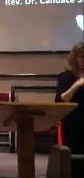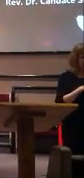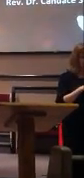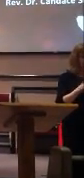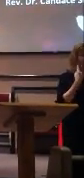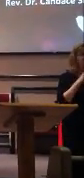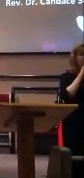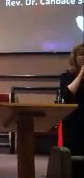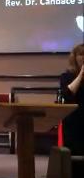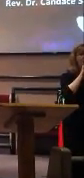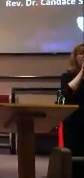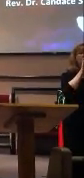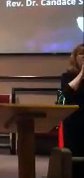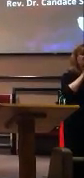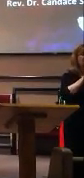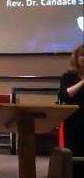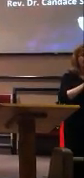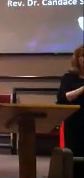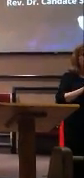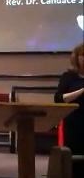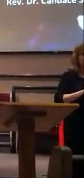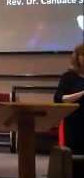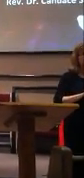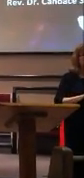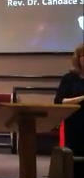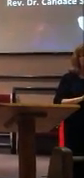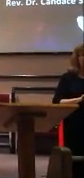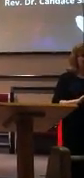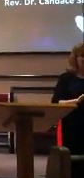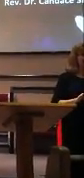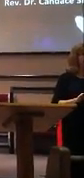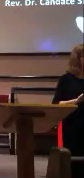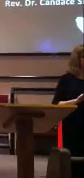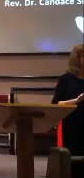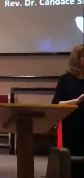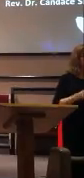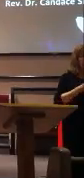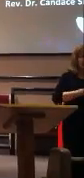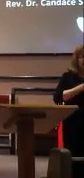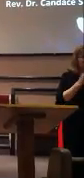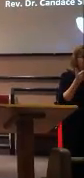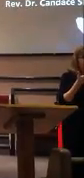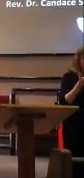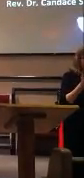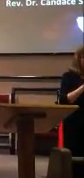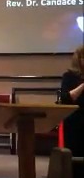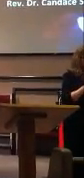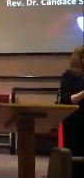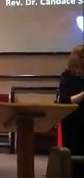for silence and for meditation. And every single one of them